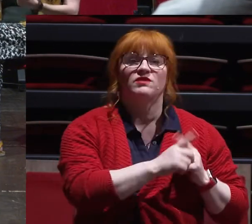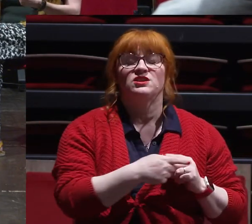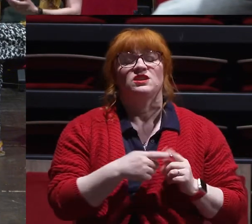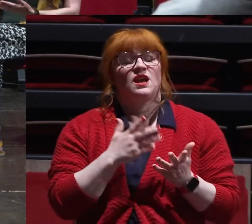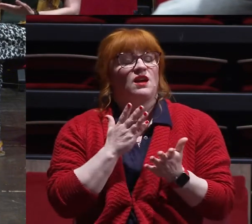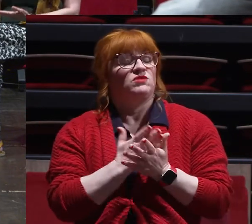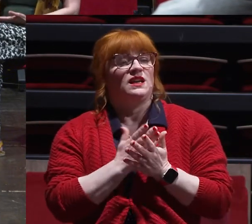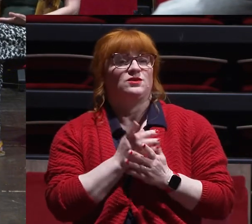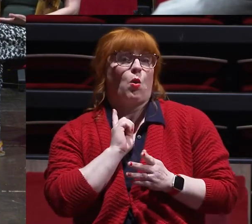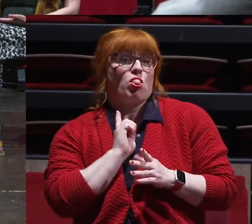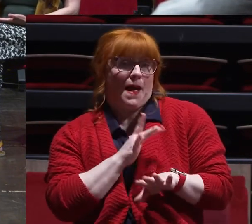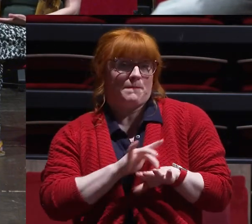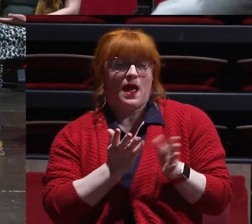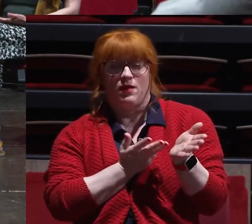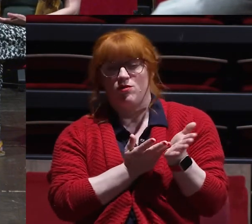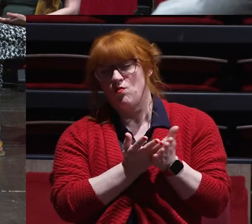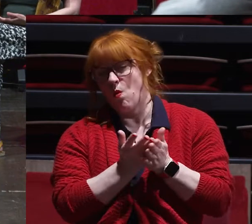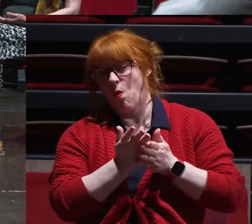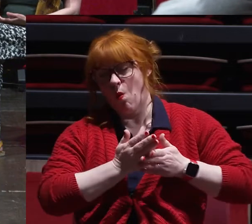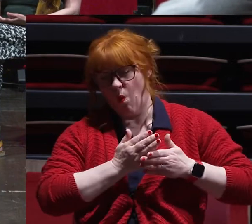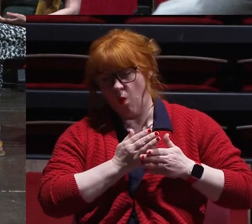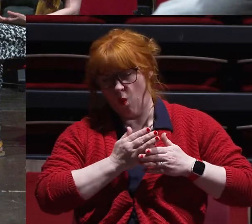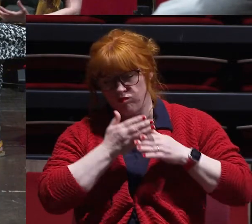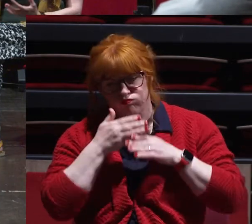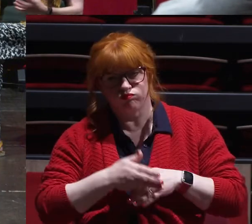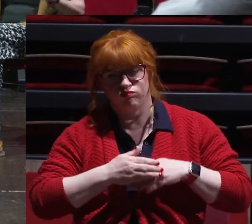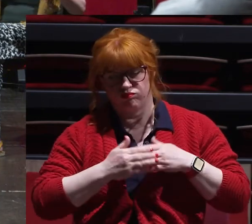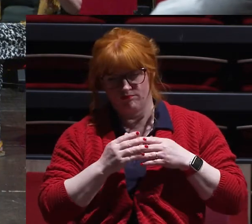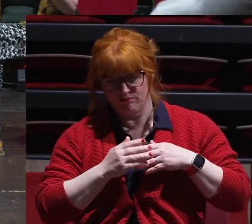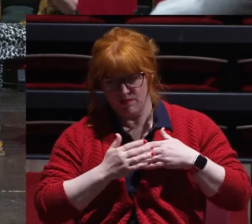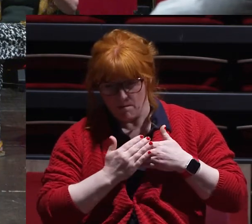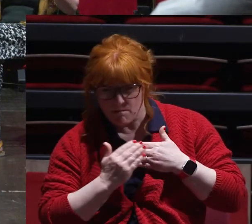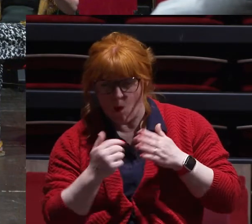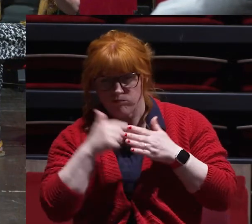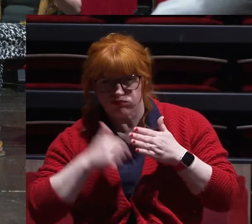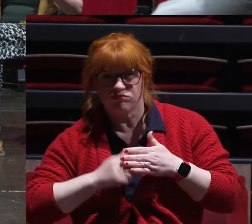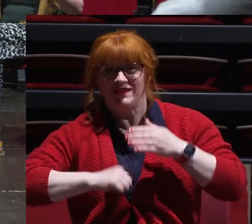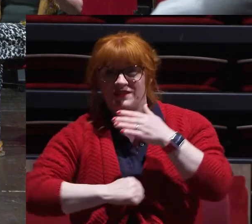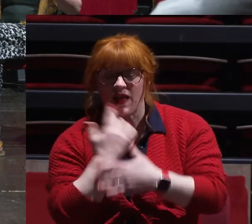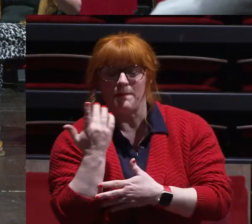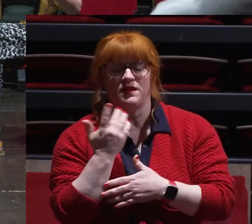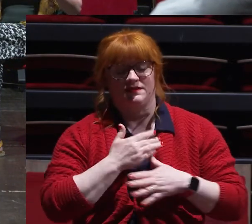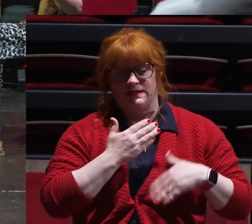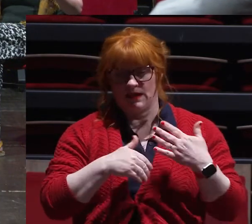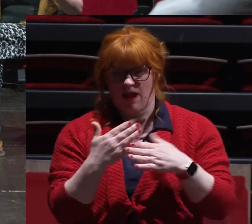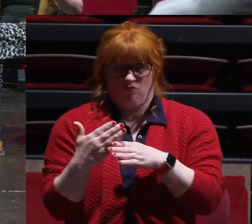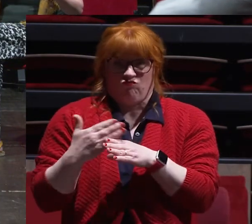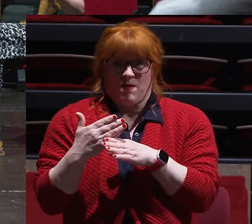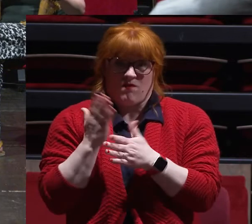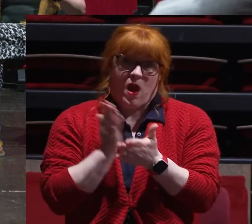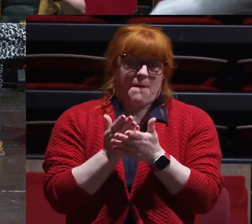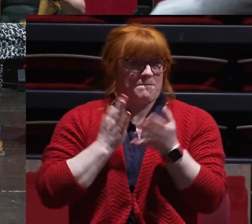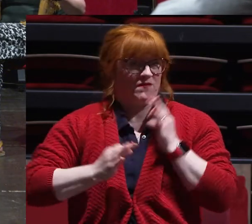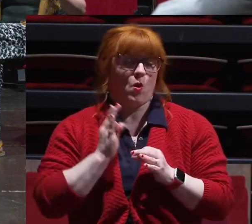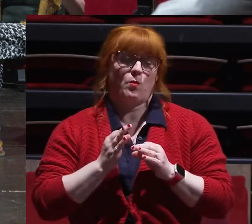need to. But it went through lots and lots of workshops and readings, even right up when we opened at the Arcola. In previews, we were